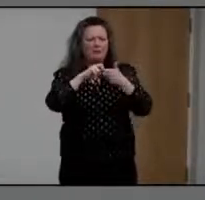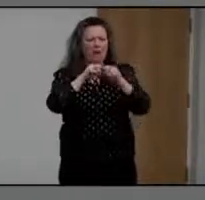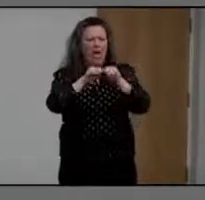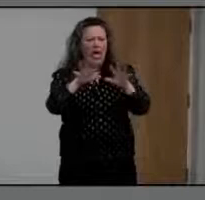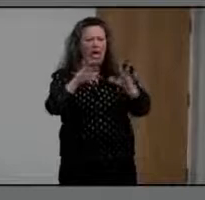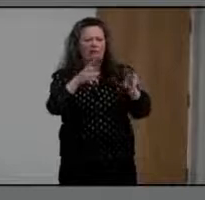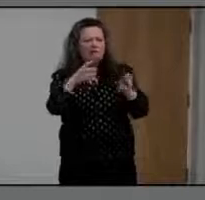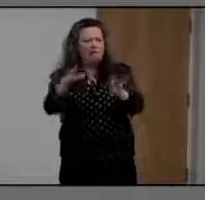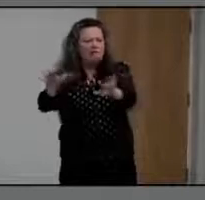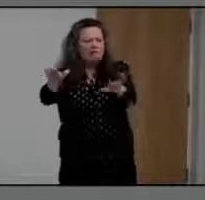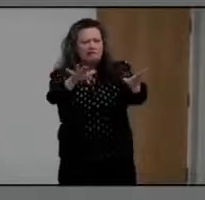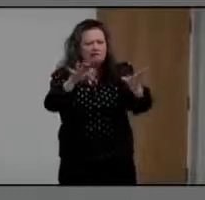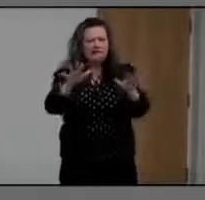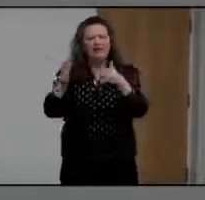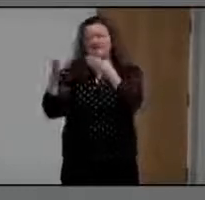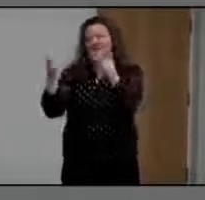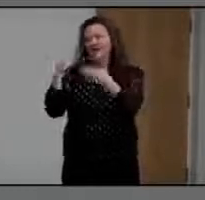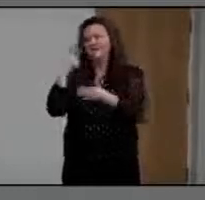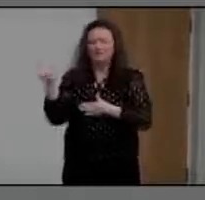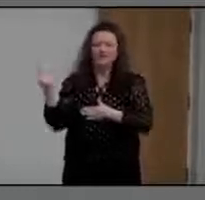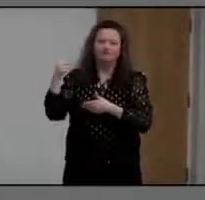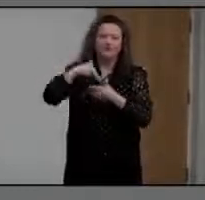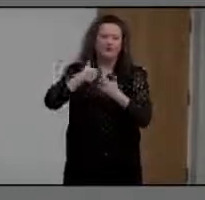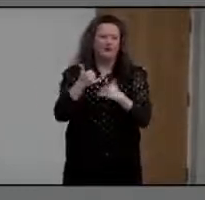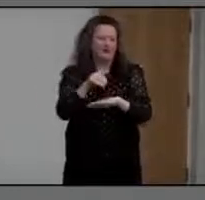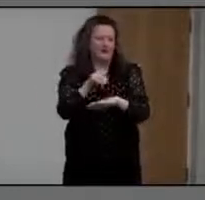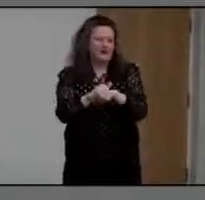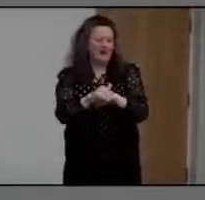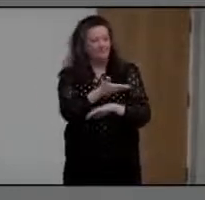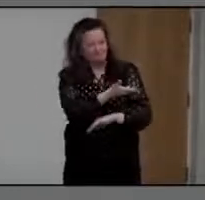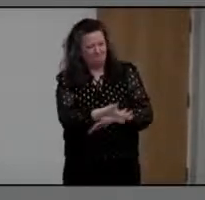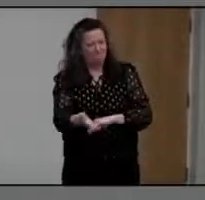you. Well,